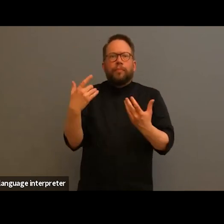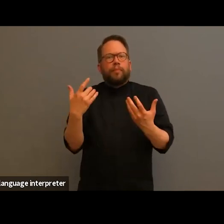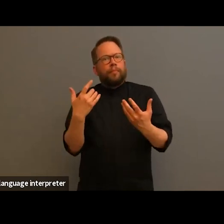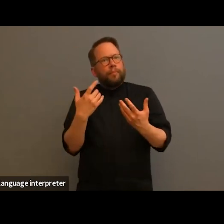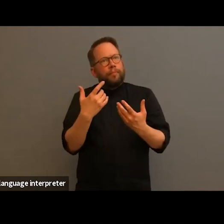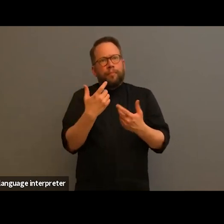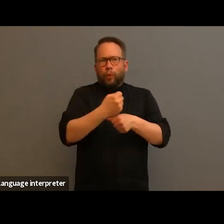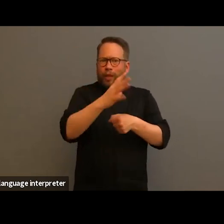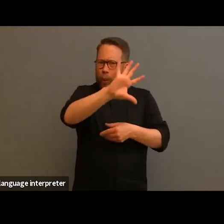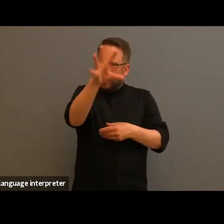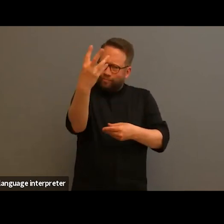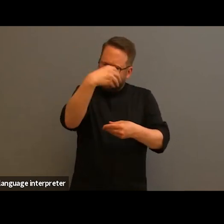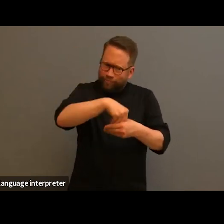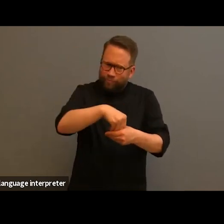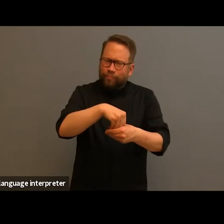Rehabilitation